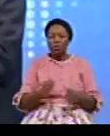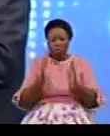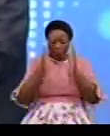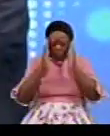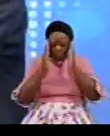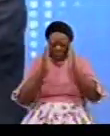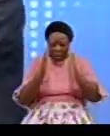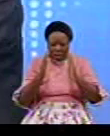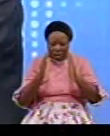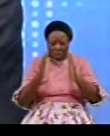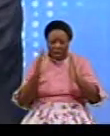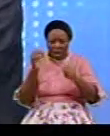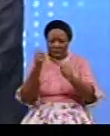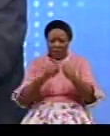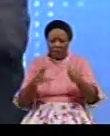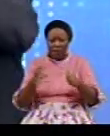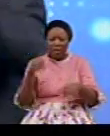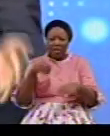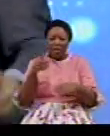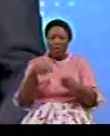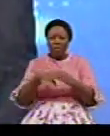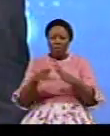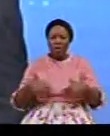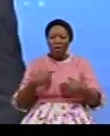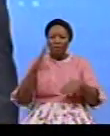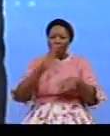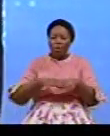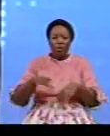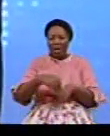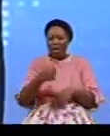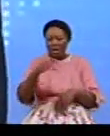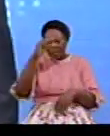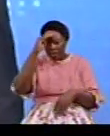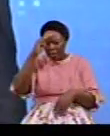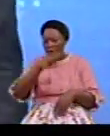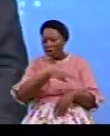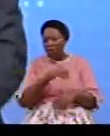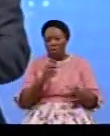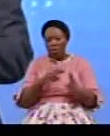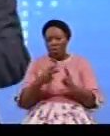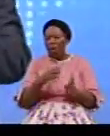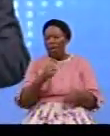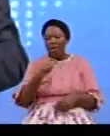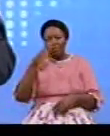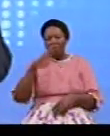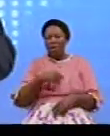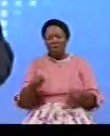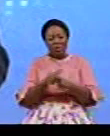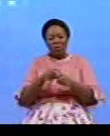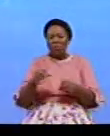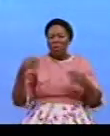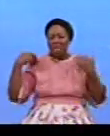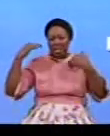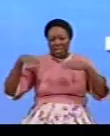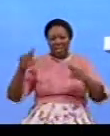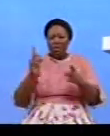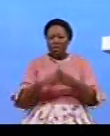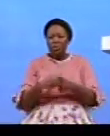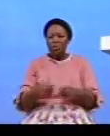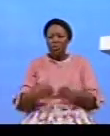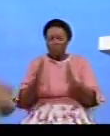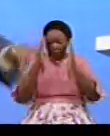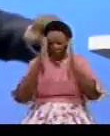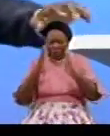the heathen. He comes to reign in your heart. He comes to reign in your home, in